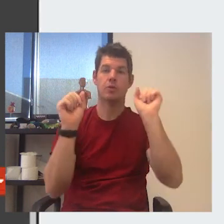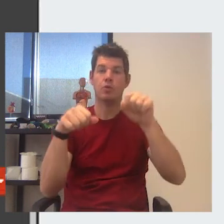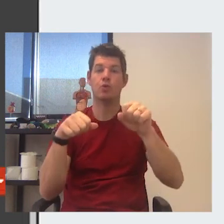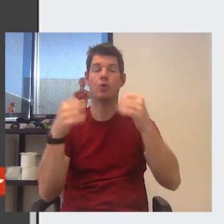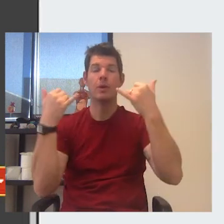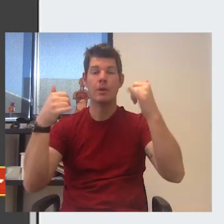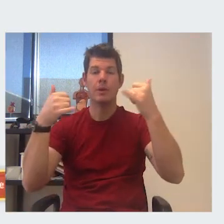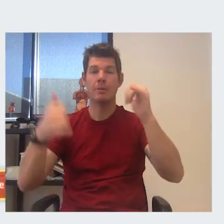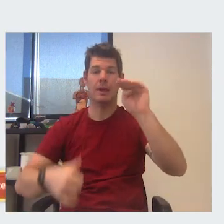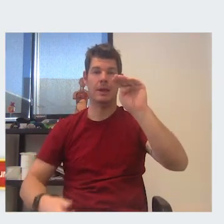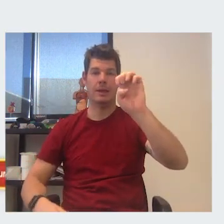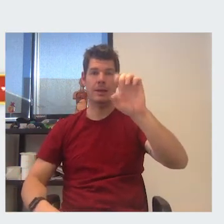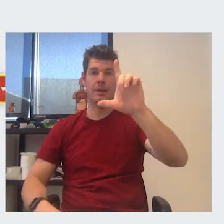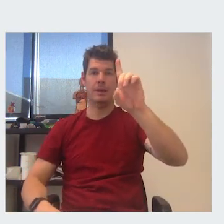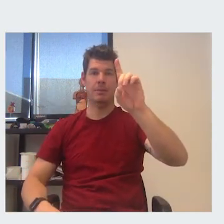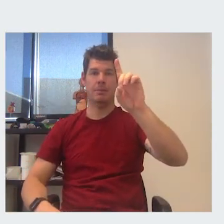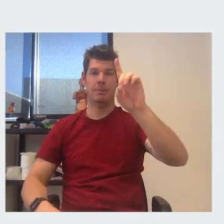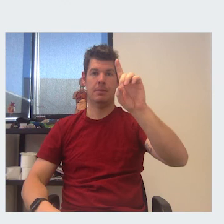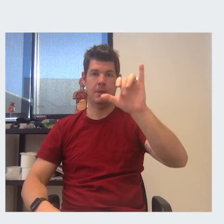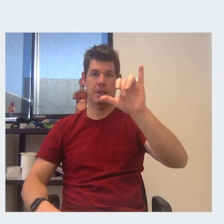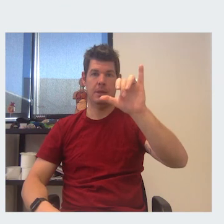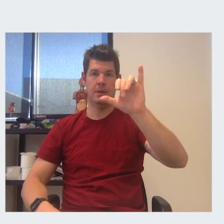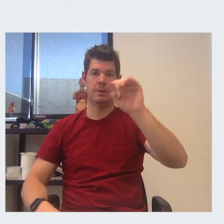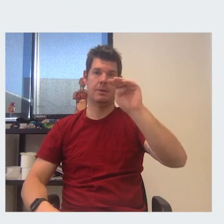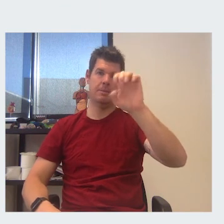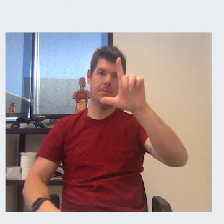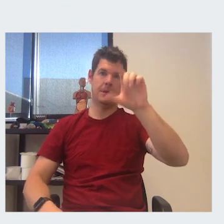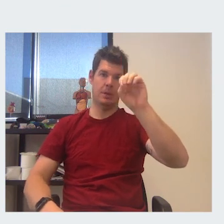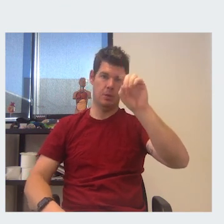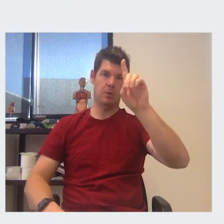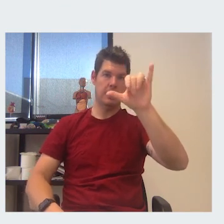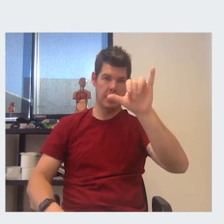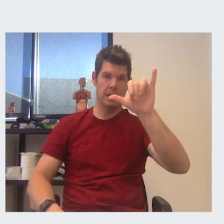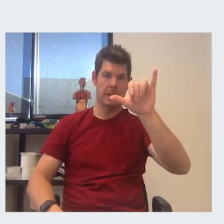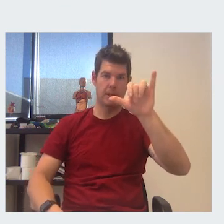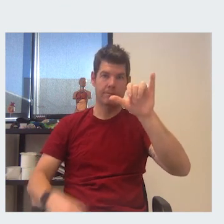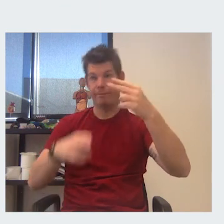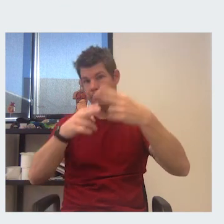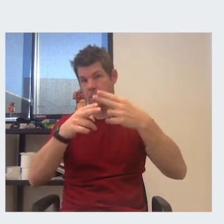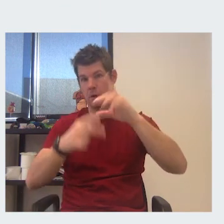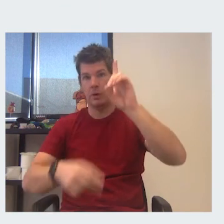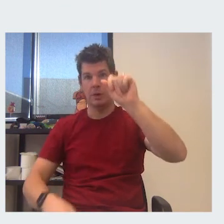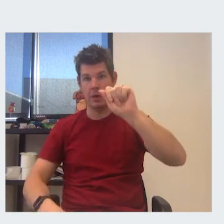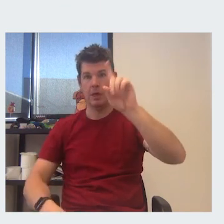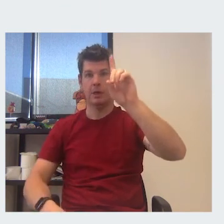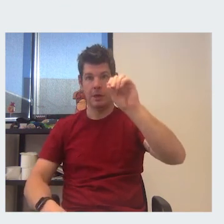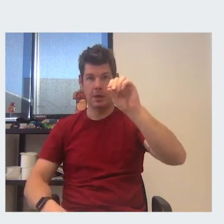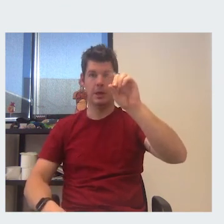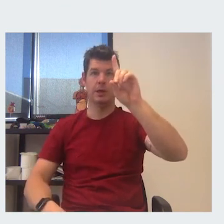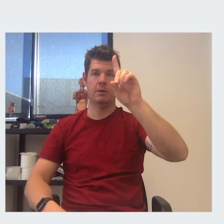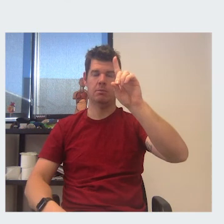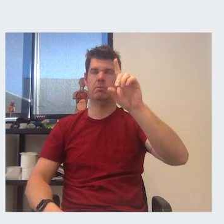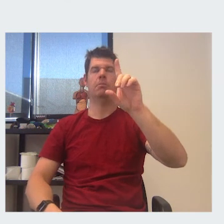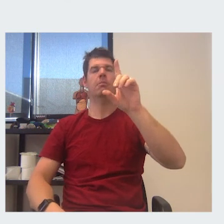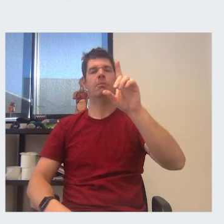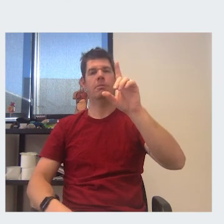example, you can play a full melody. This one is called da-da-da-dum. So you can just put